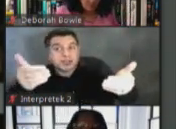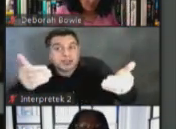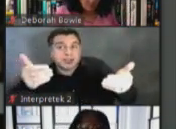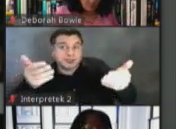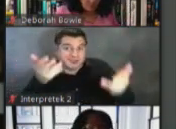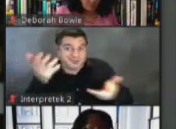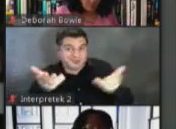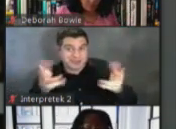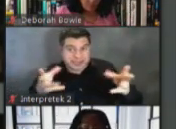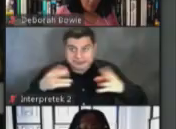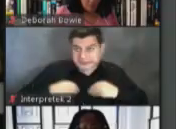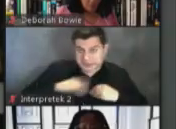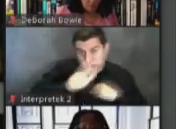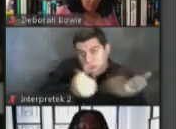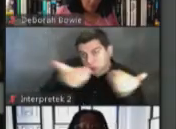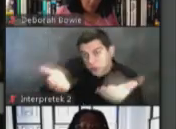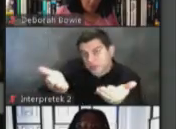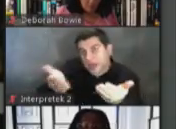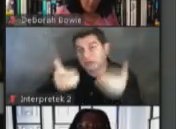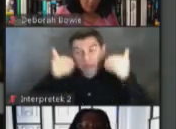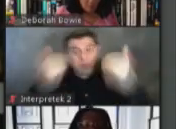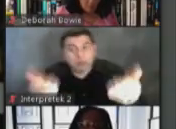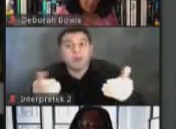we are already working on this plan.